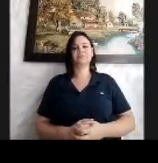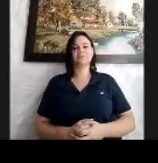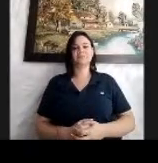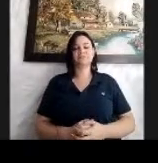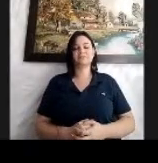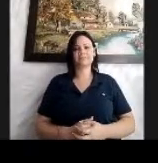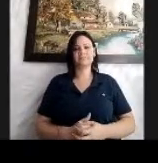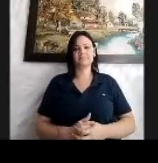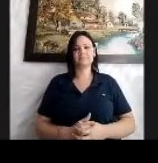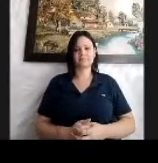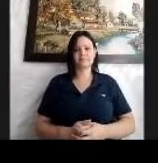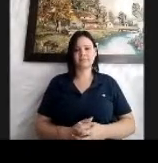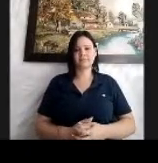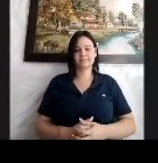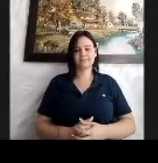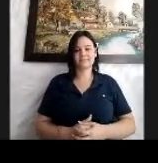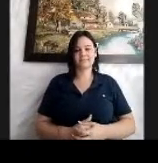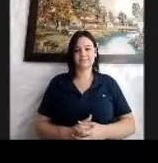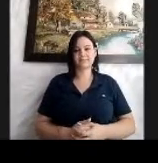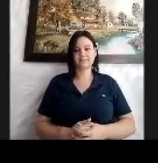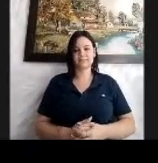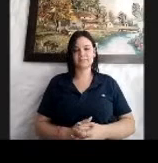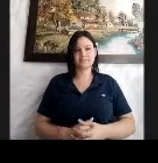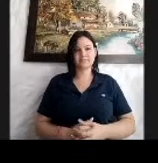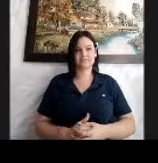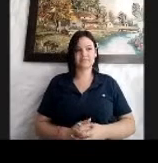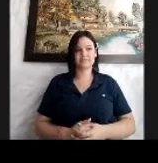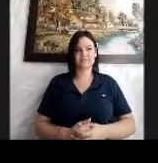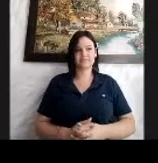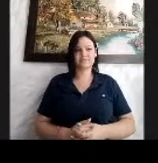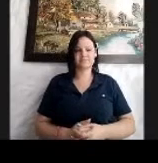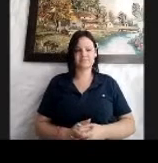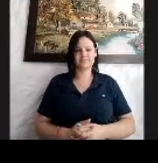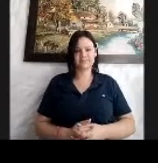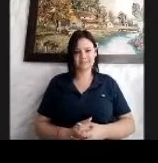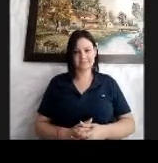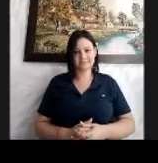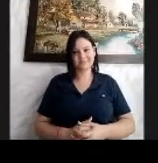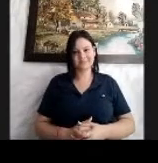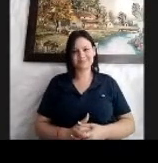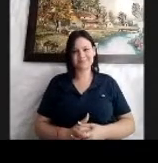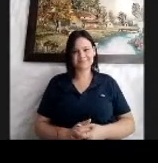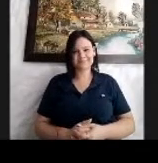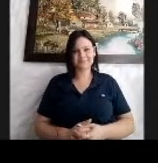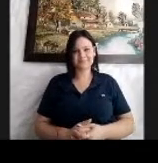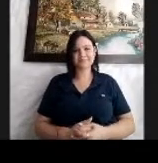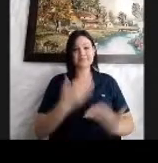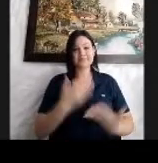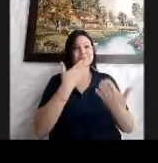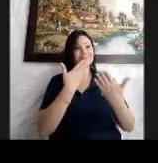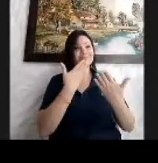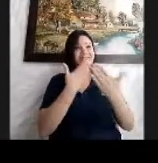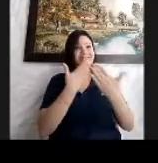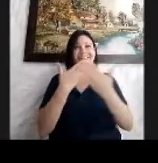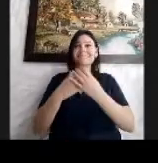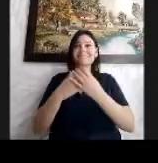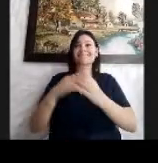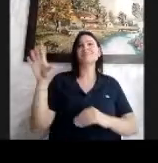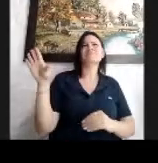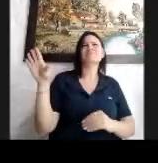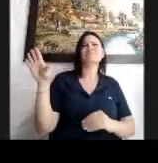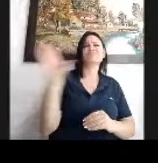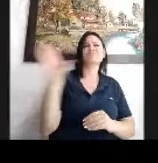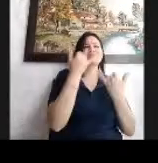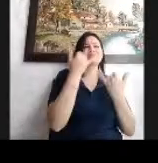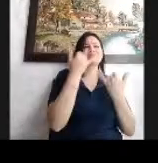to continue connected. Muchas gracias a todos y a todas por hacer parte de esta conversación.